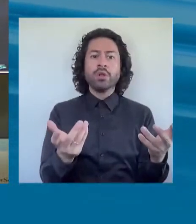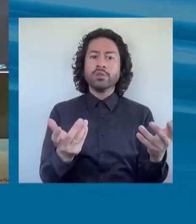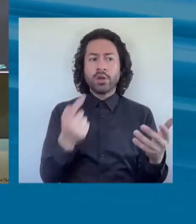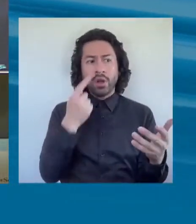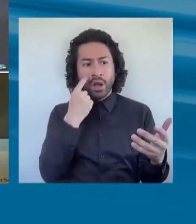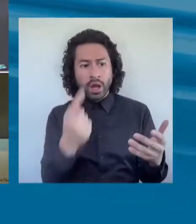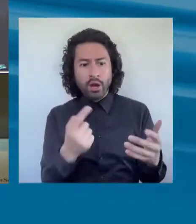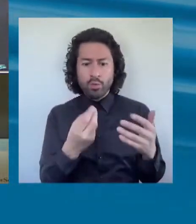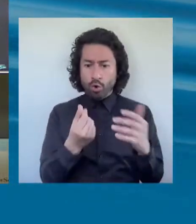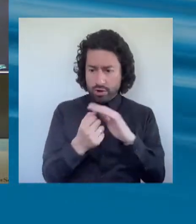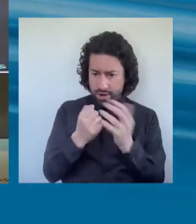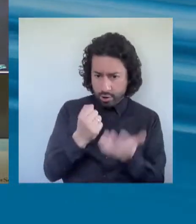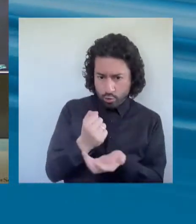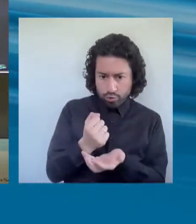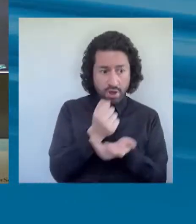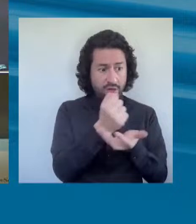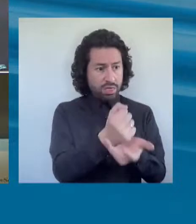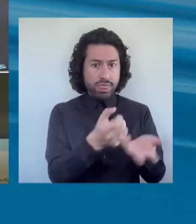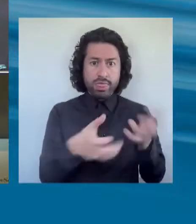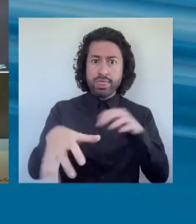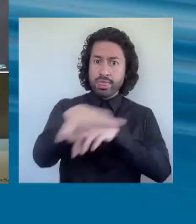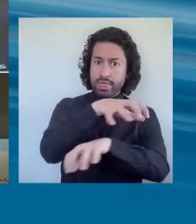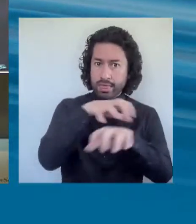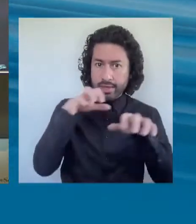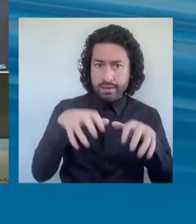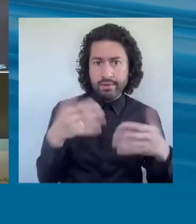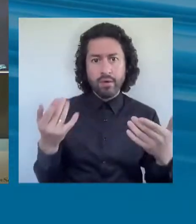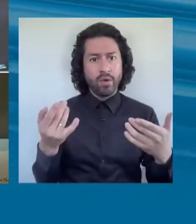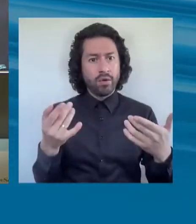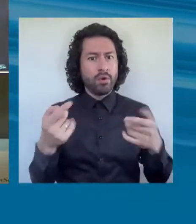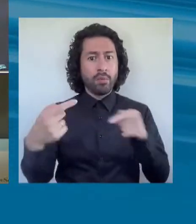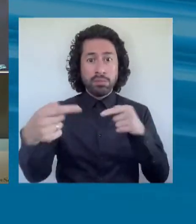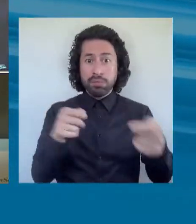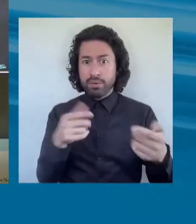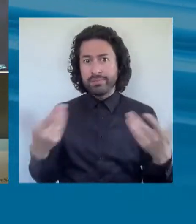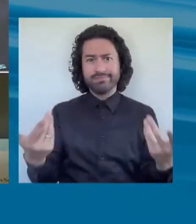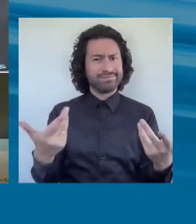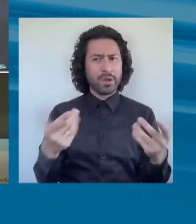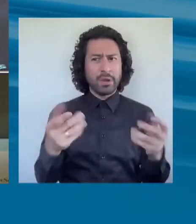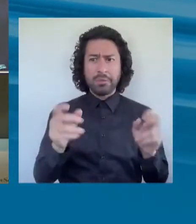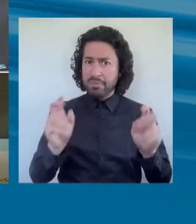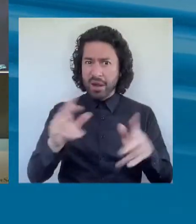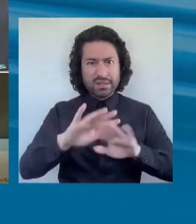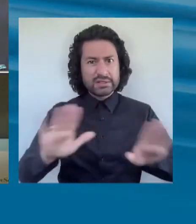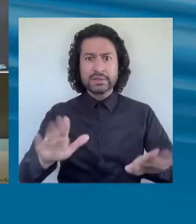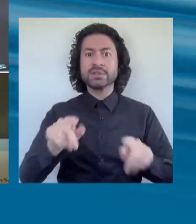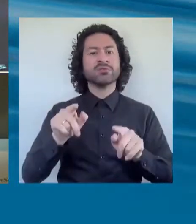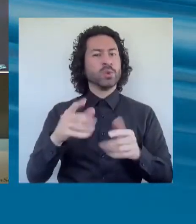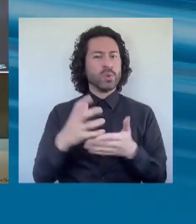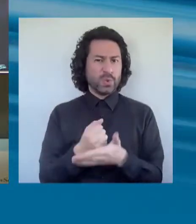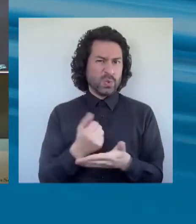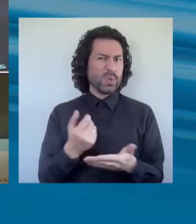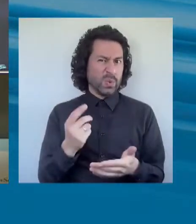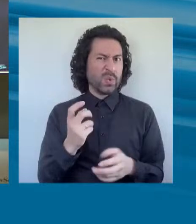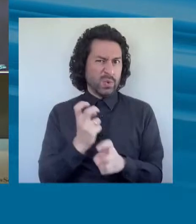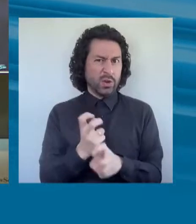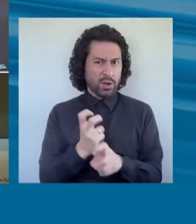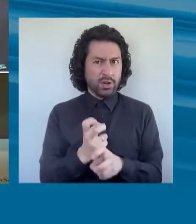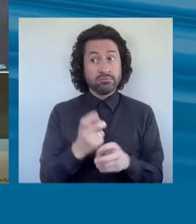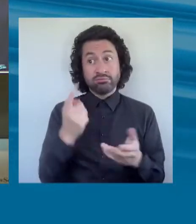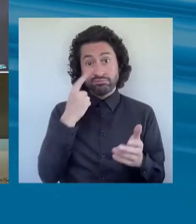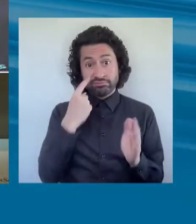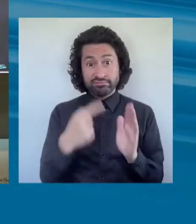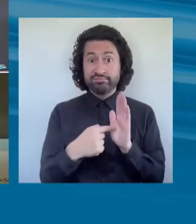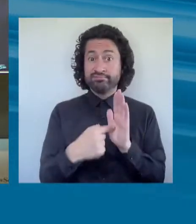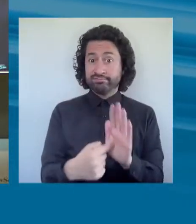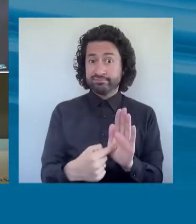requires redistribution of resources and the fight between practical powers. And this is exactly